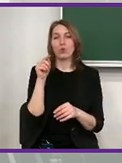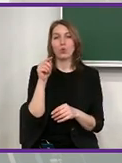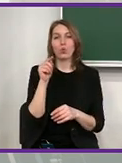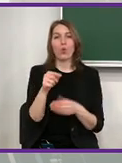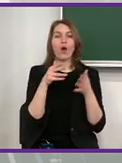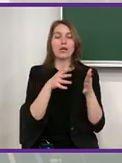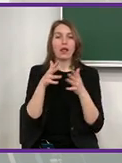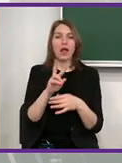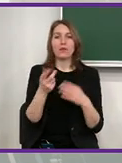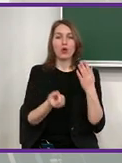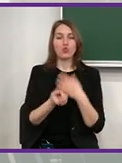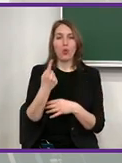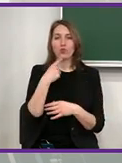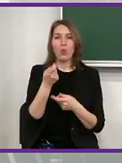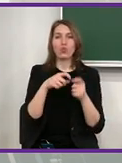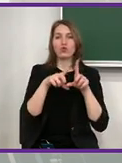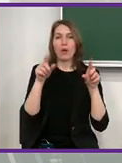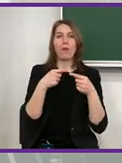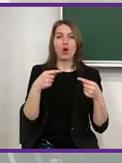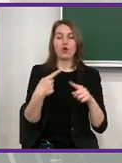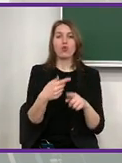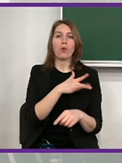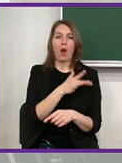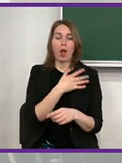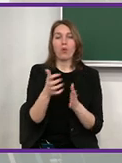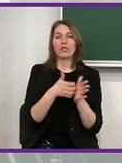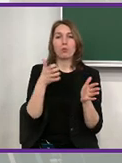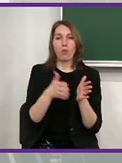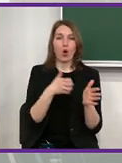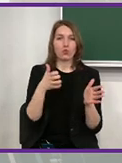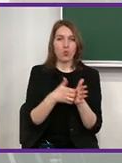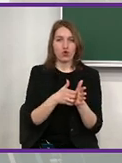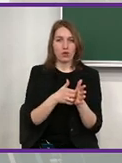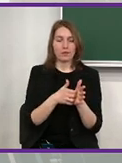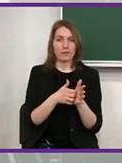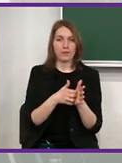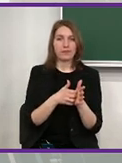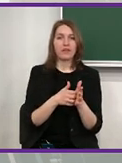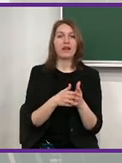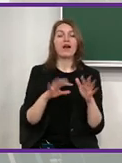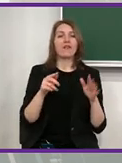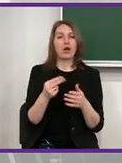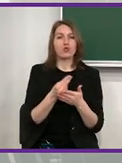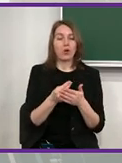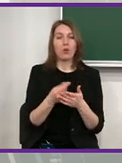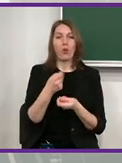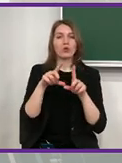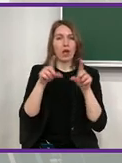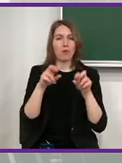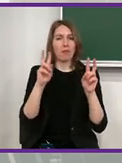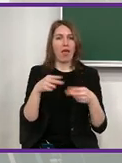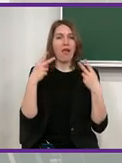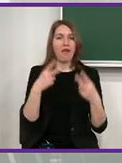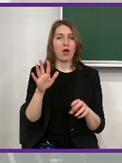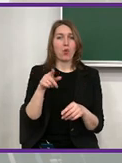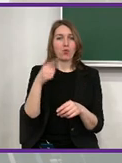the most serious, probably, defect is that the directive will not cover the impacts that result from the use